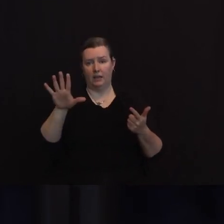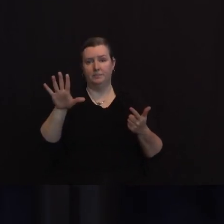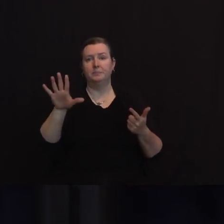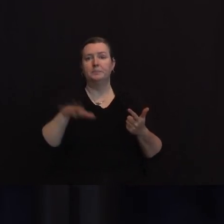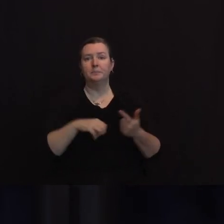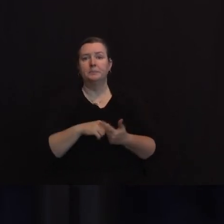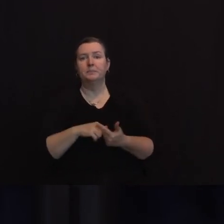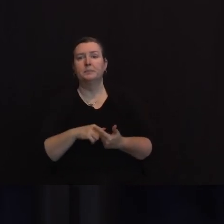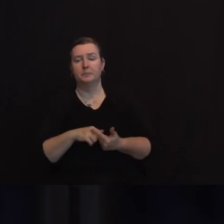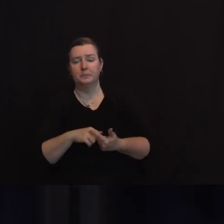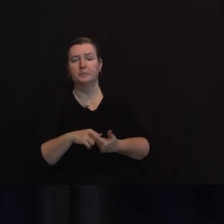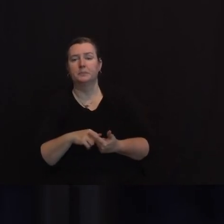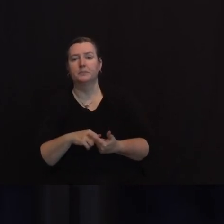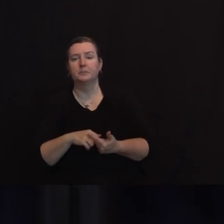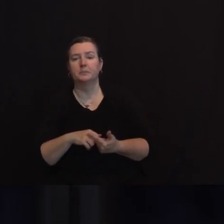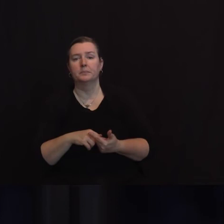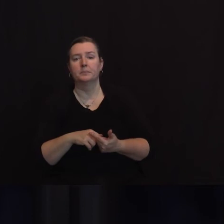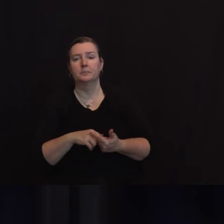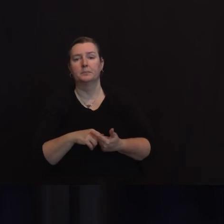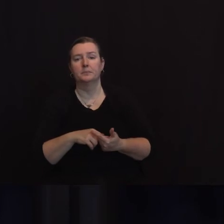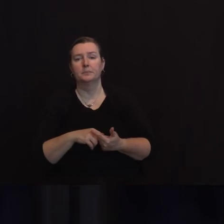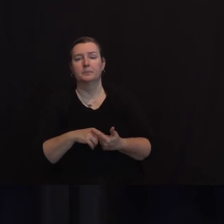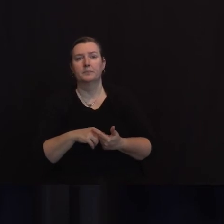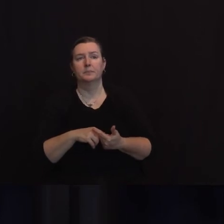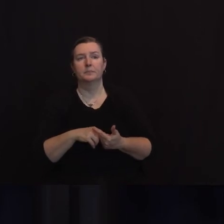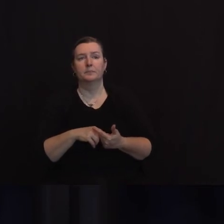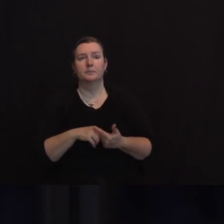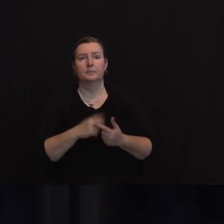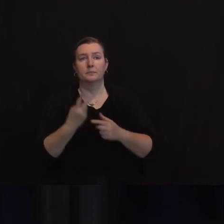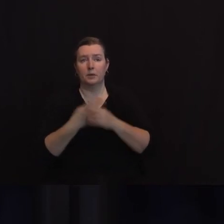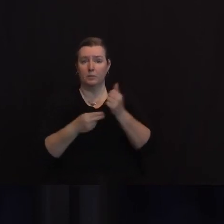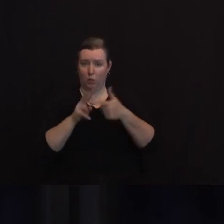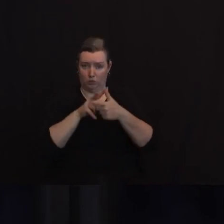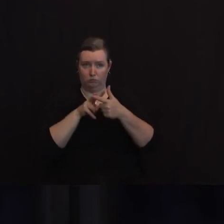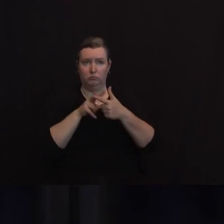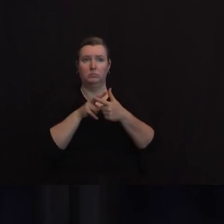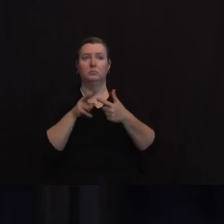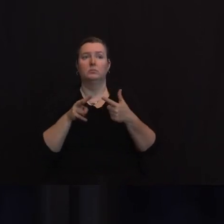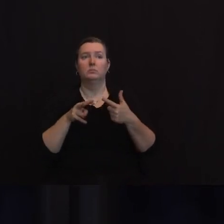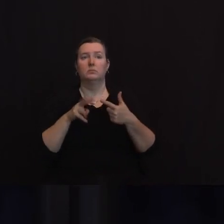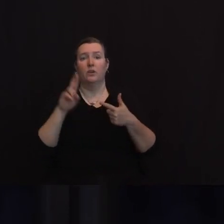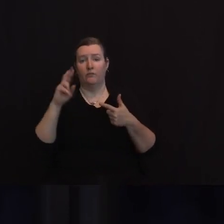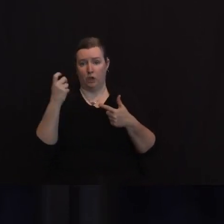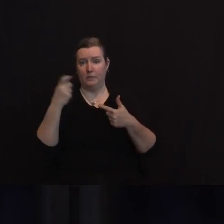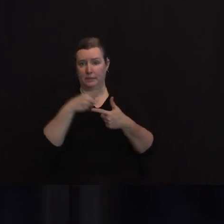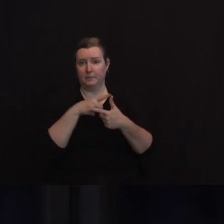Both of the pharmacies are